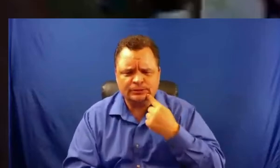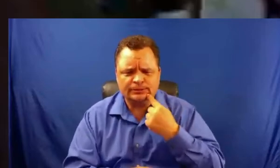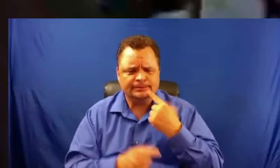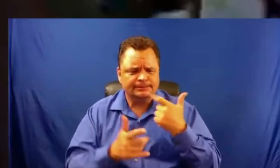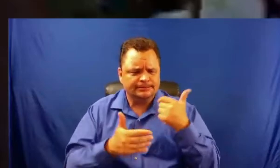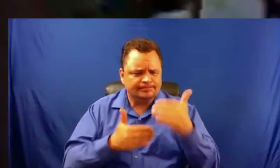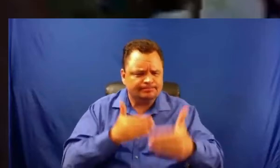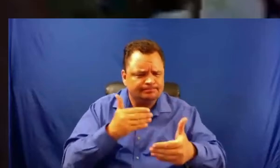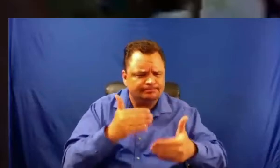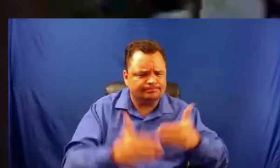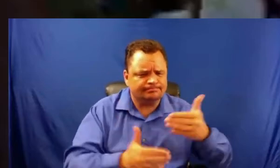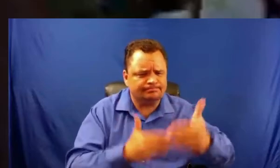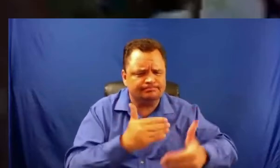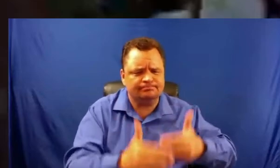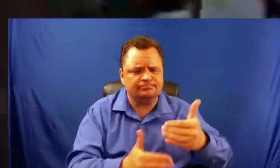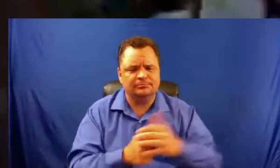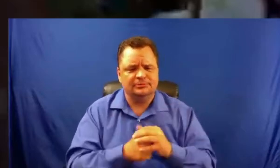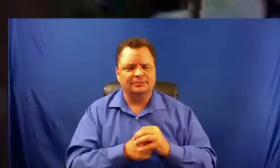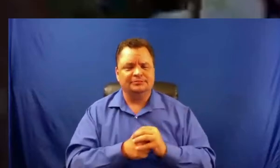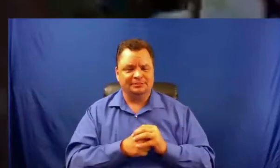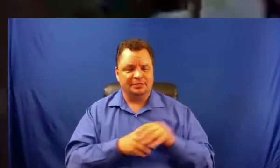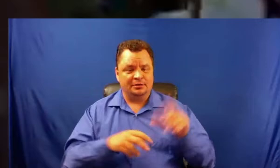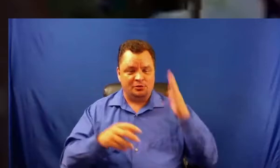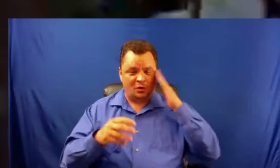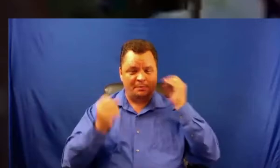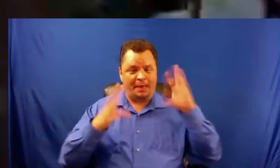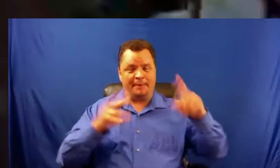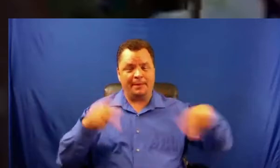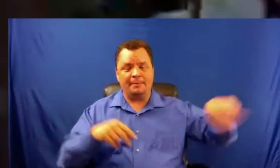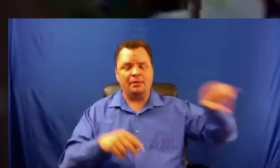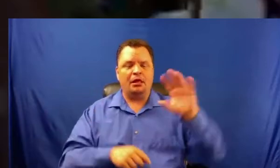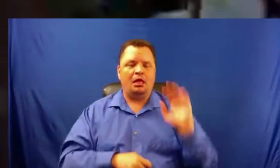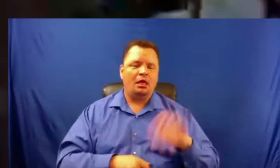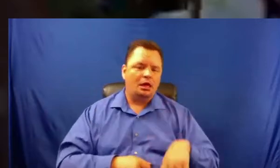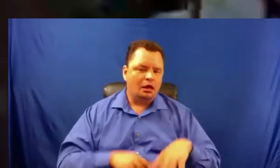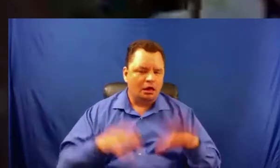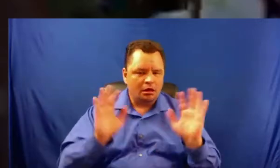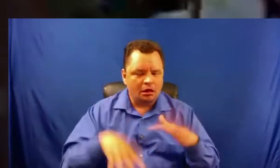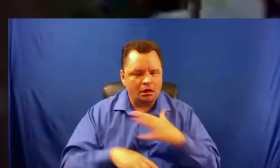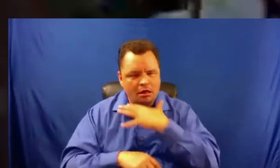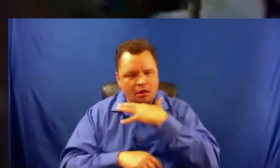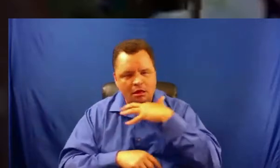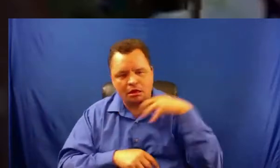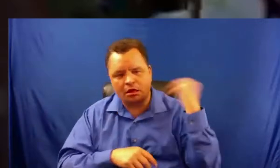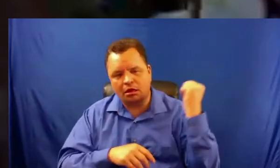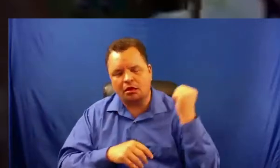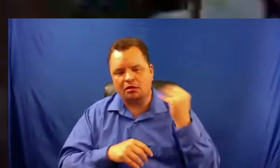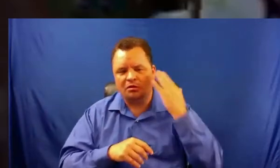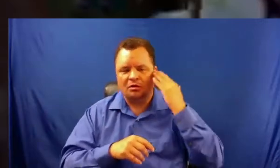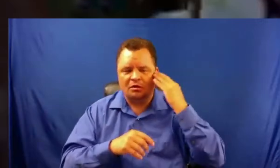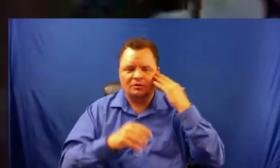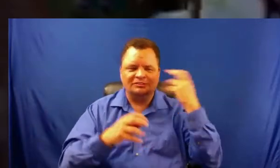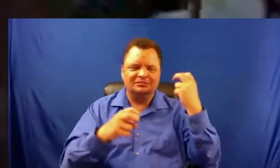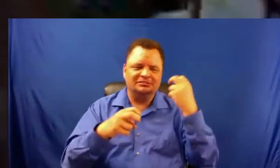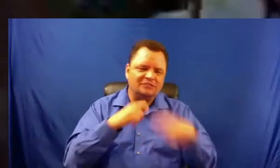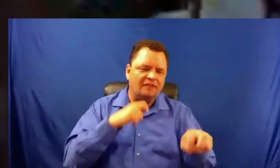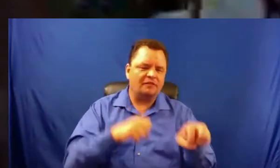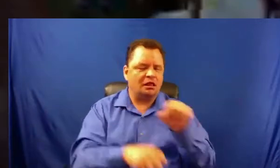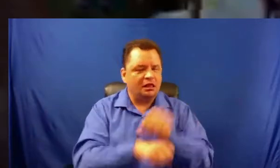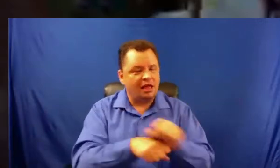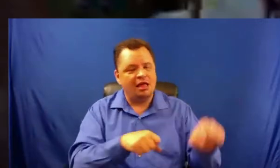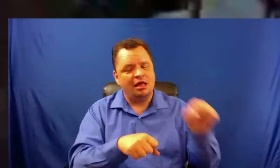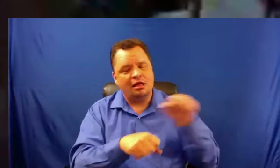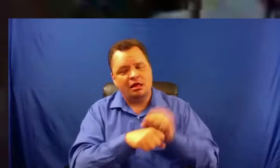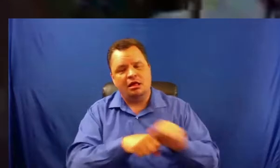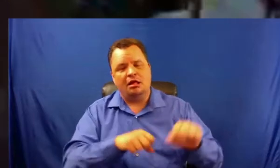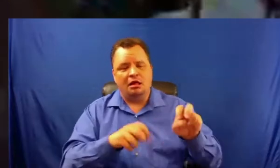folks are exhausted and caring, and that's a real tough job, because, and we'll get into this also, prevention and